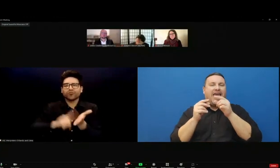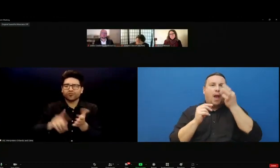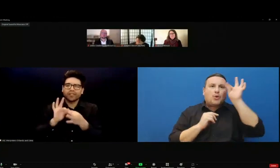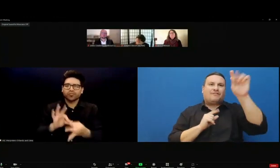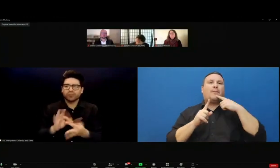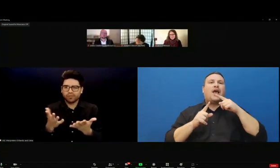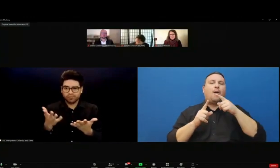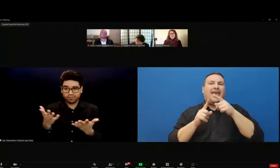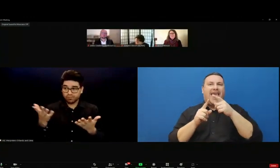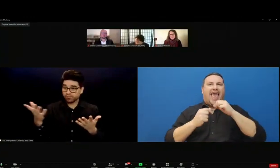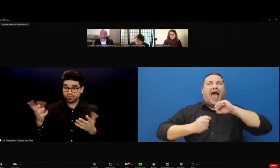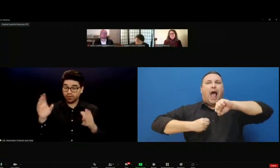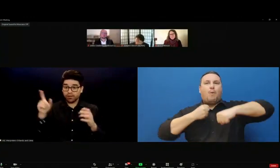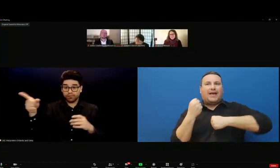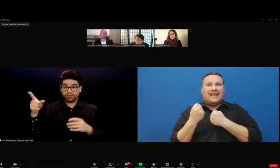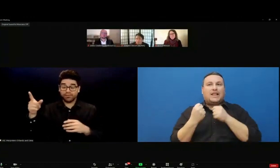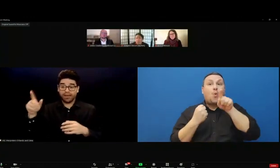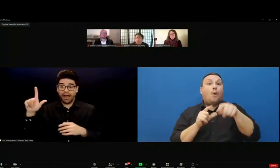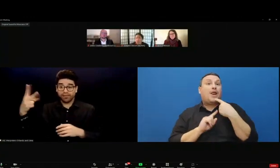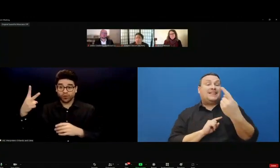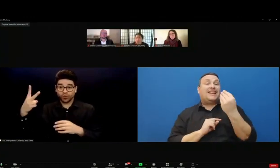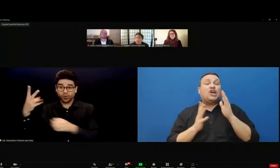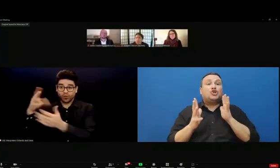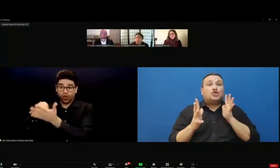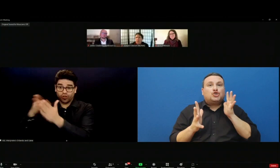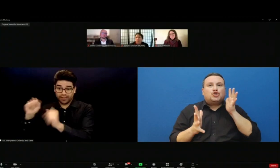silent gestures, you also mentioned that gestures